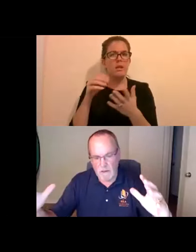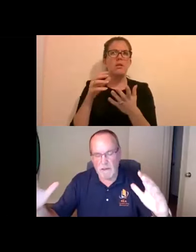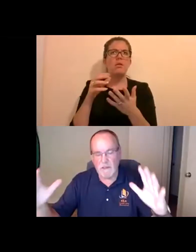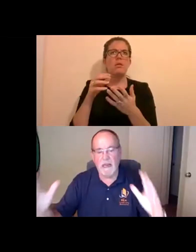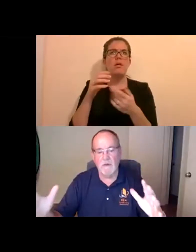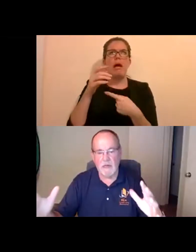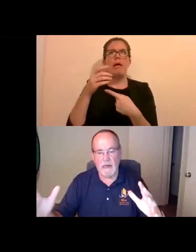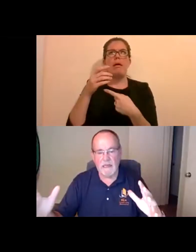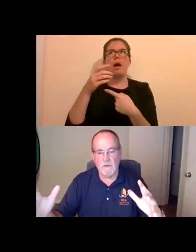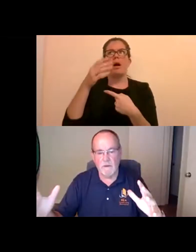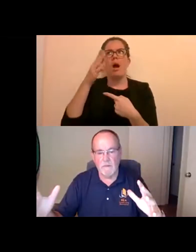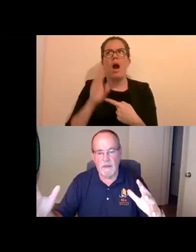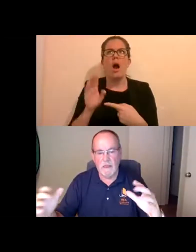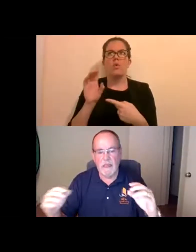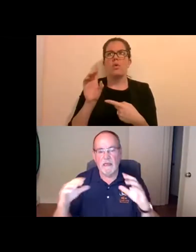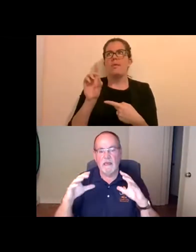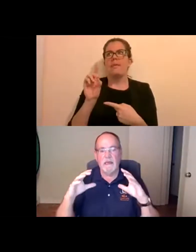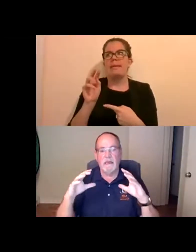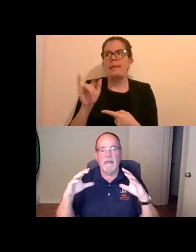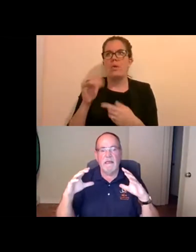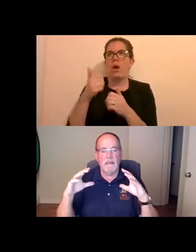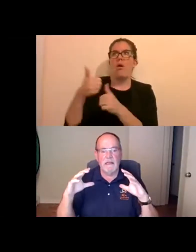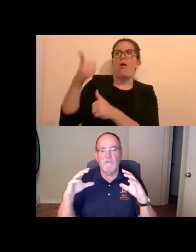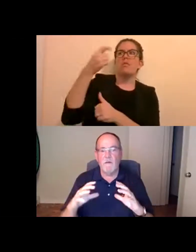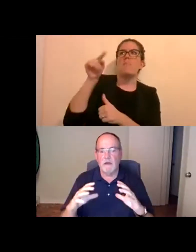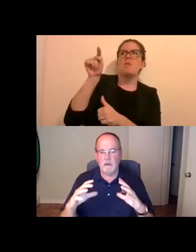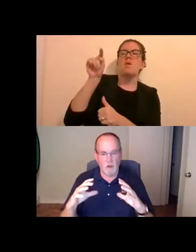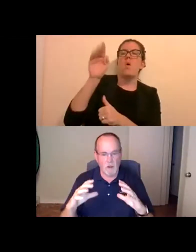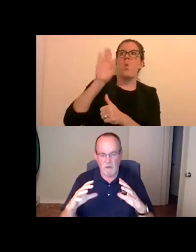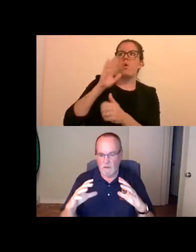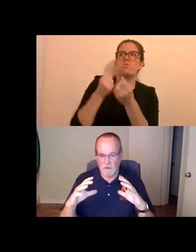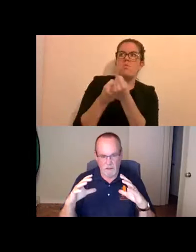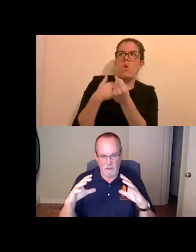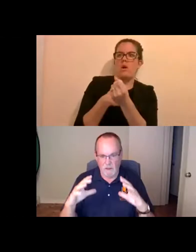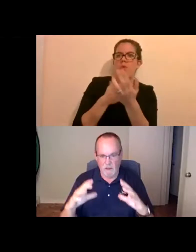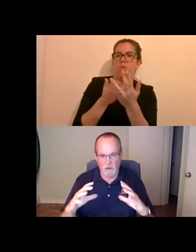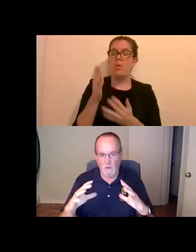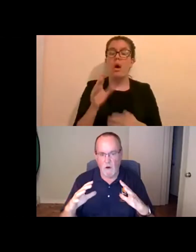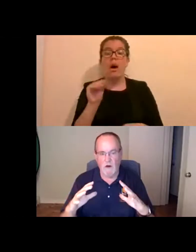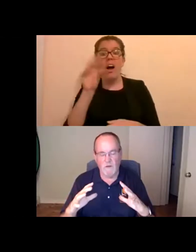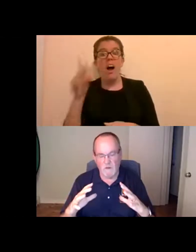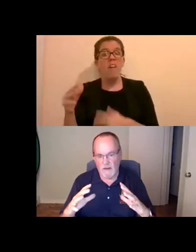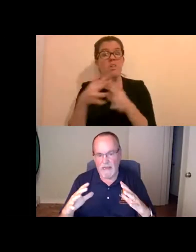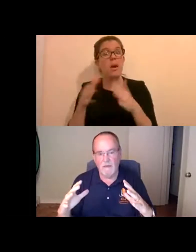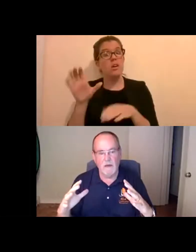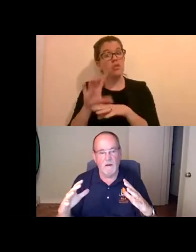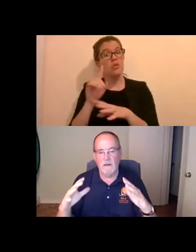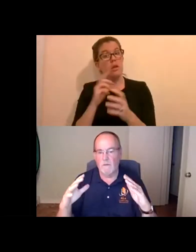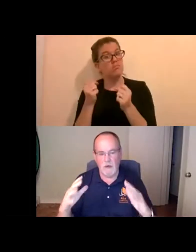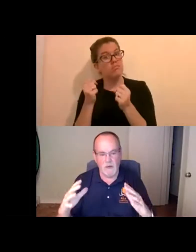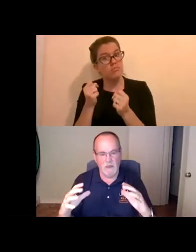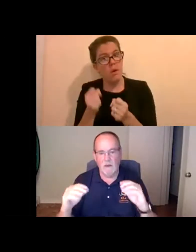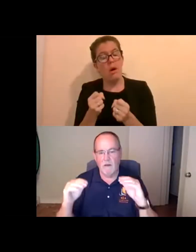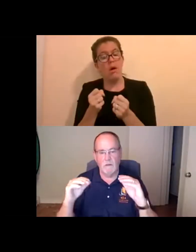through this time of diaspora. And again, the African American church, it was just a huge part of surviving all